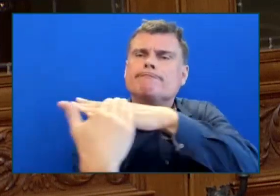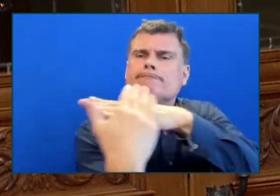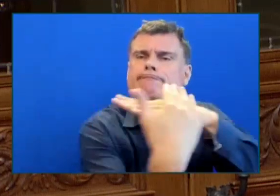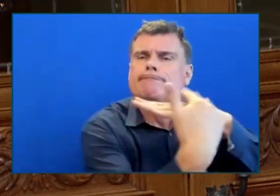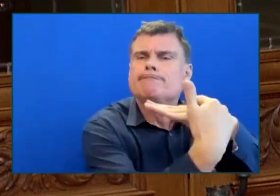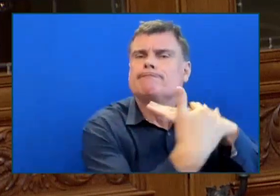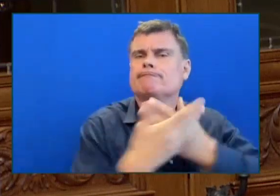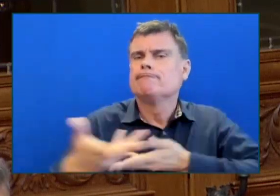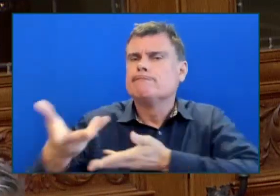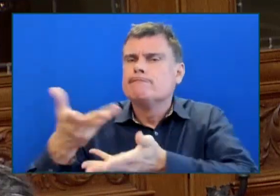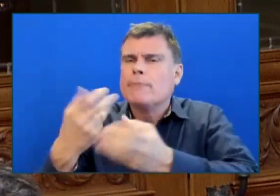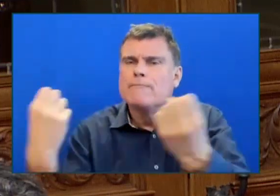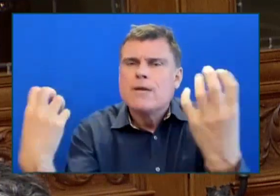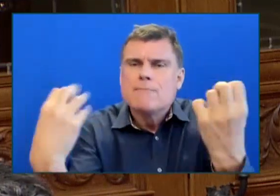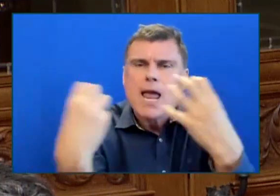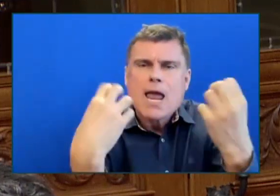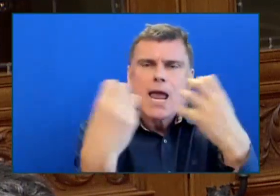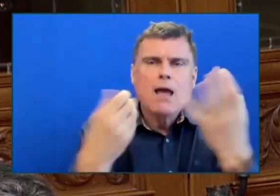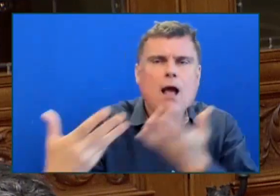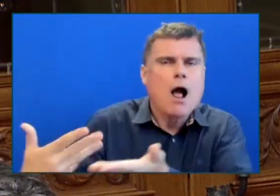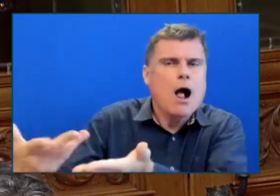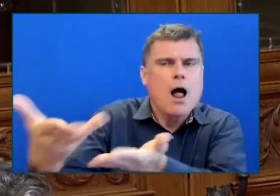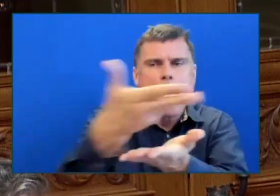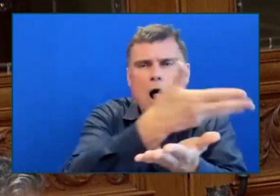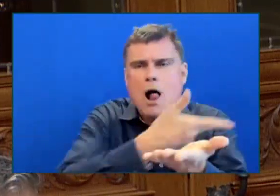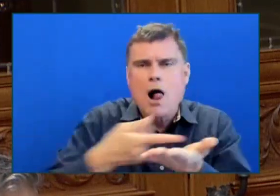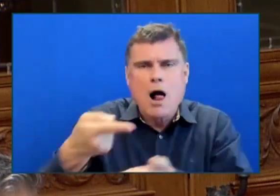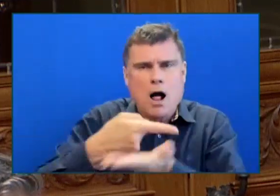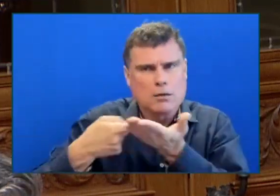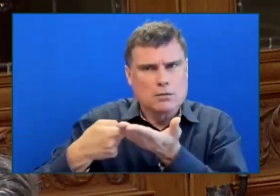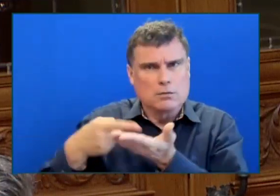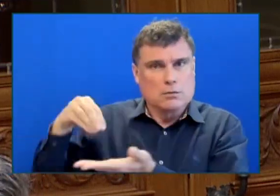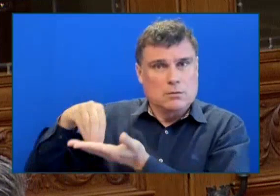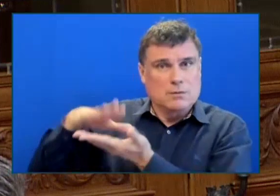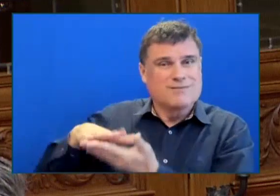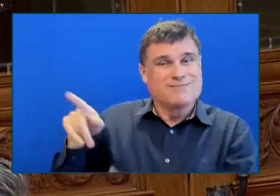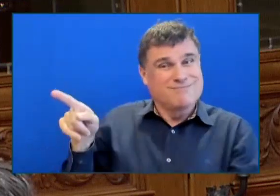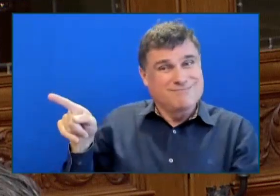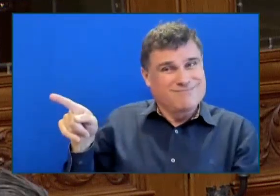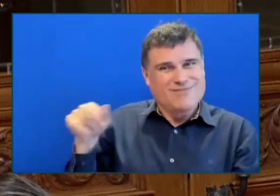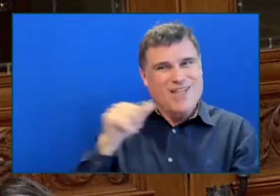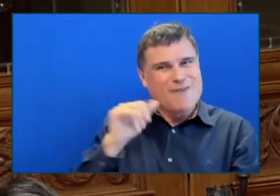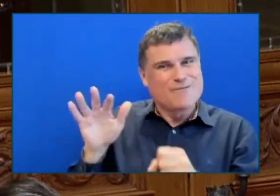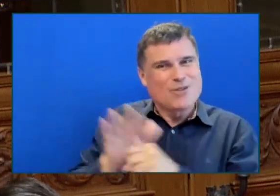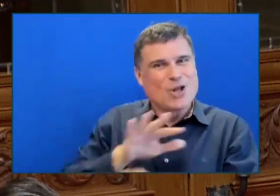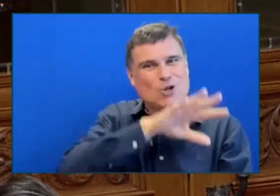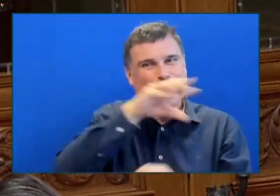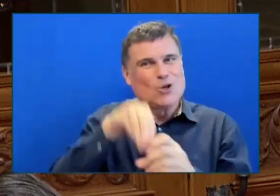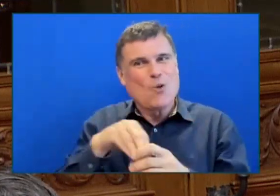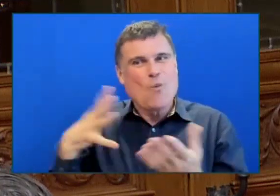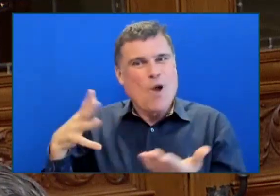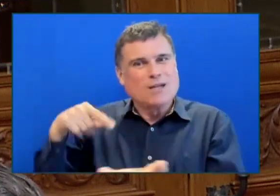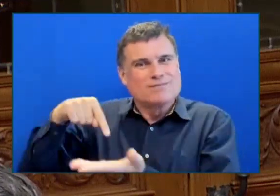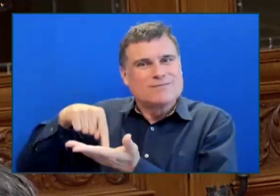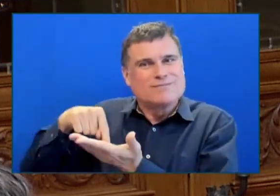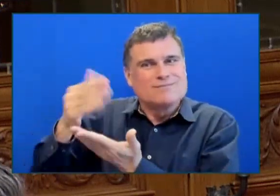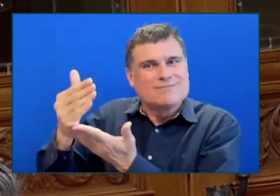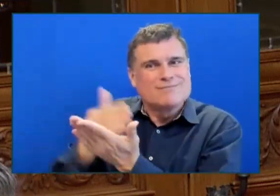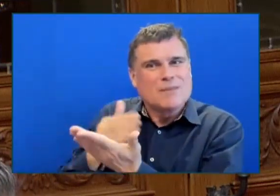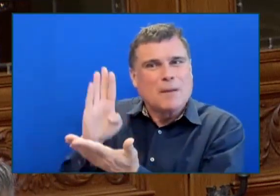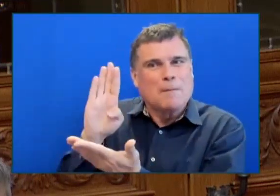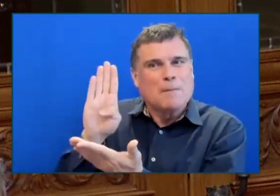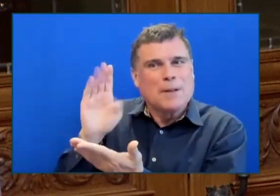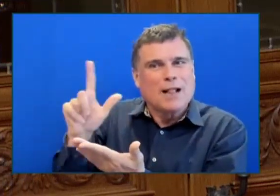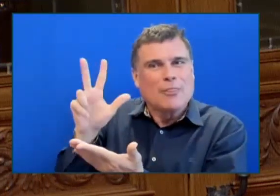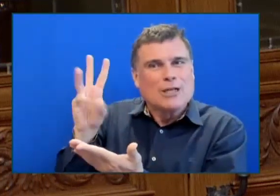engagement with the opposition members did not include the full scope of what is in that bill.